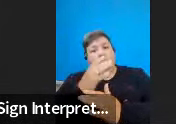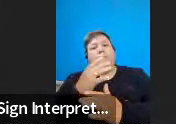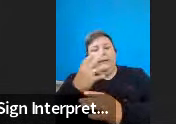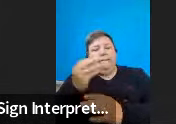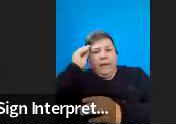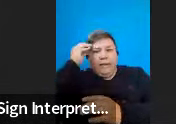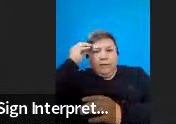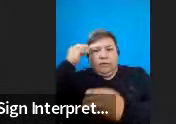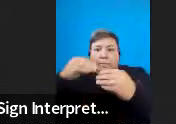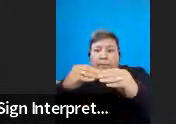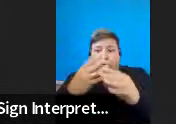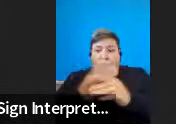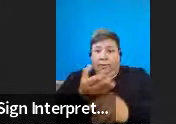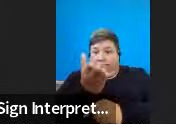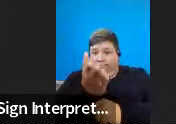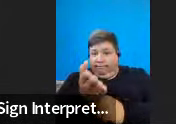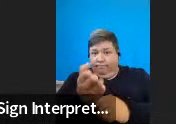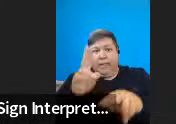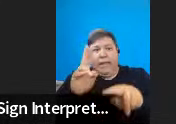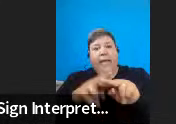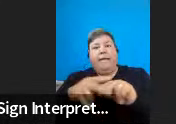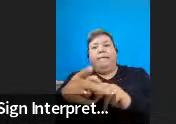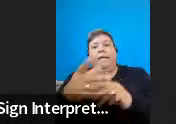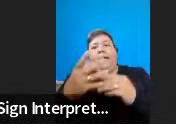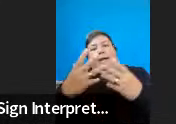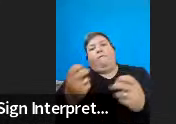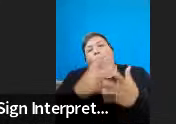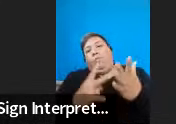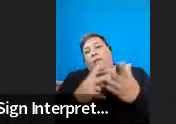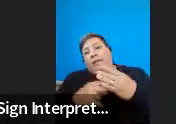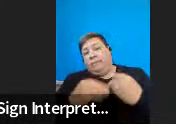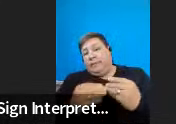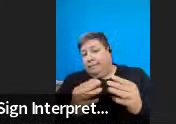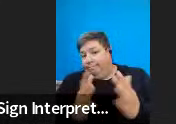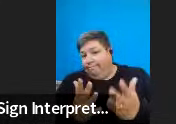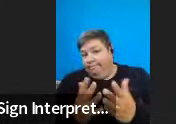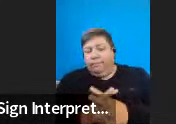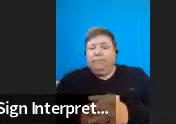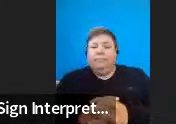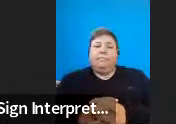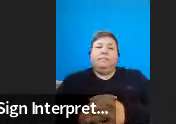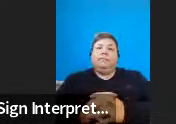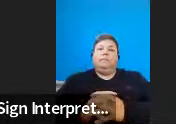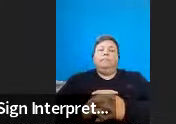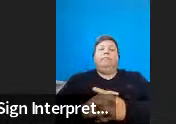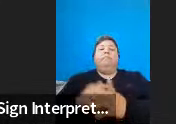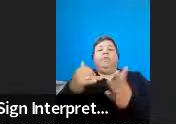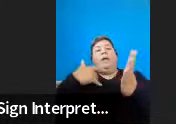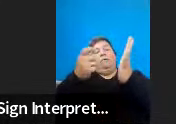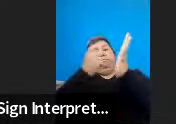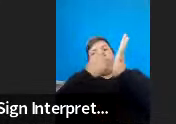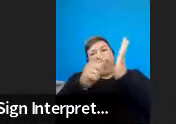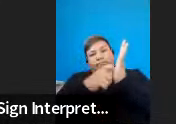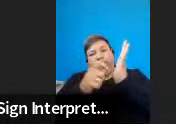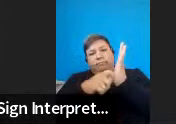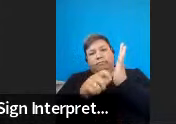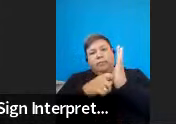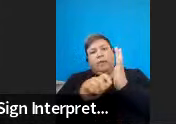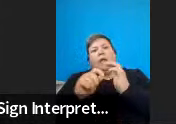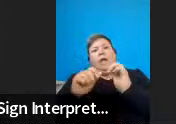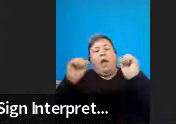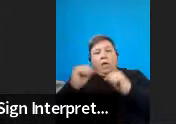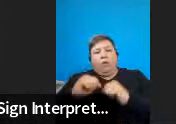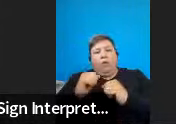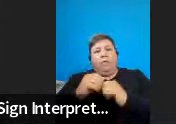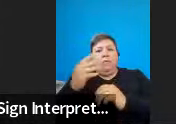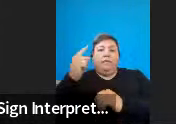doing business with if you're not already doing. And to date, we have signed a mutual recognition arrangement with the